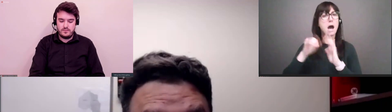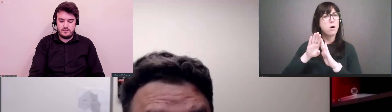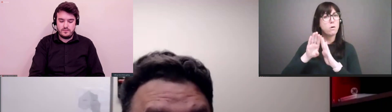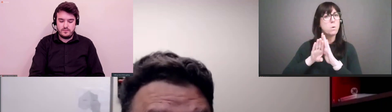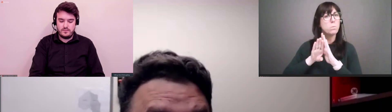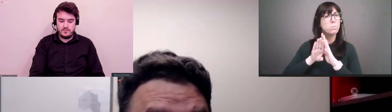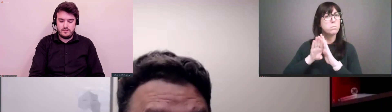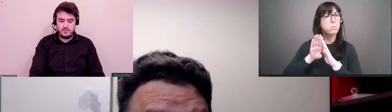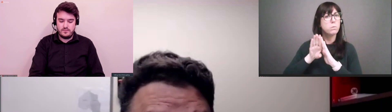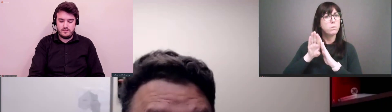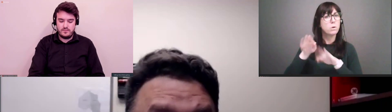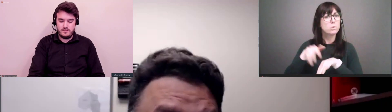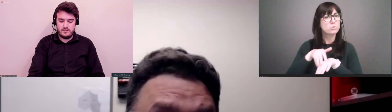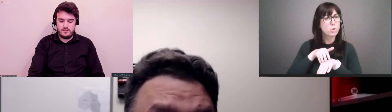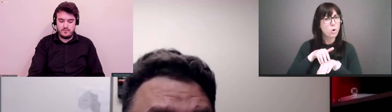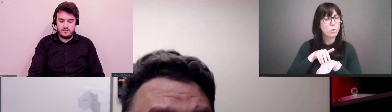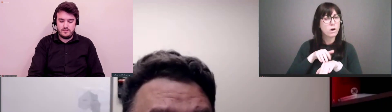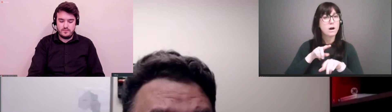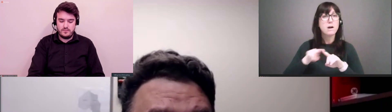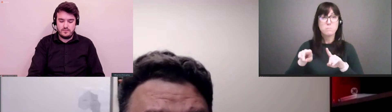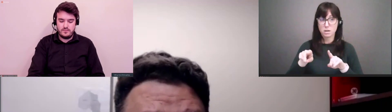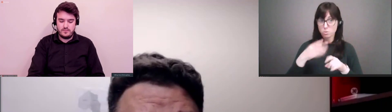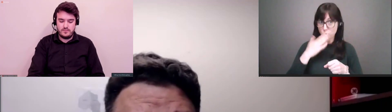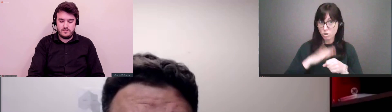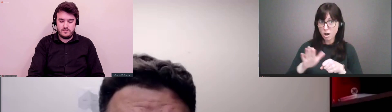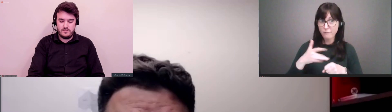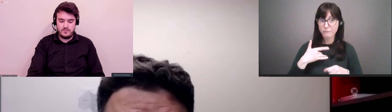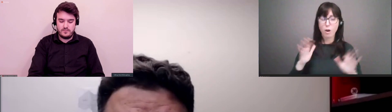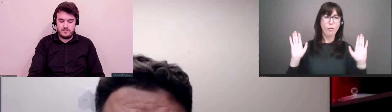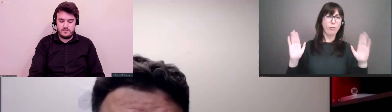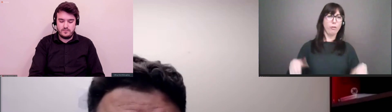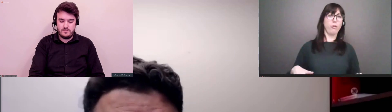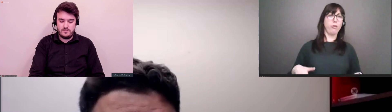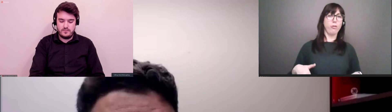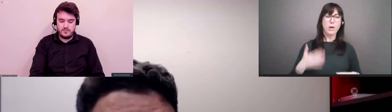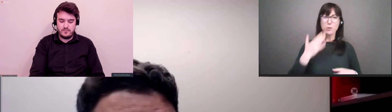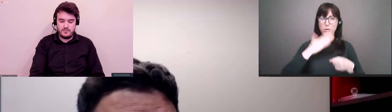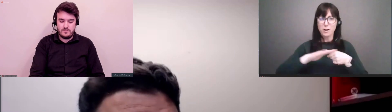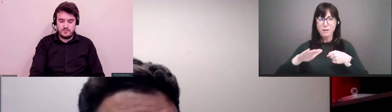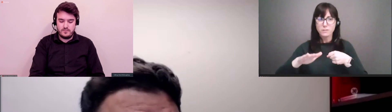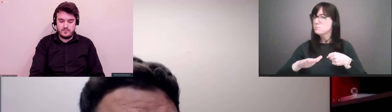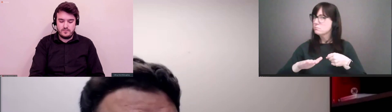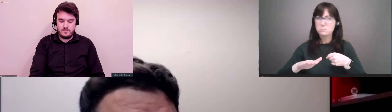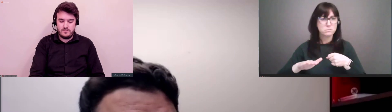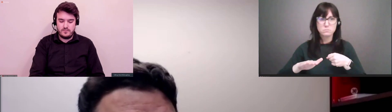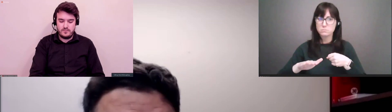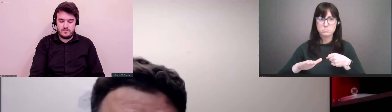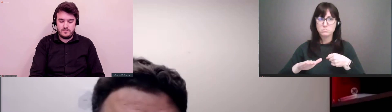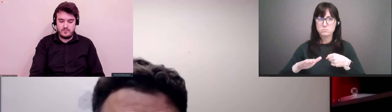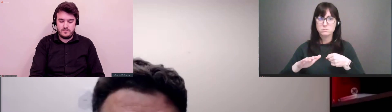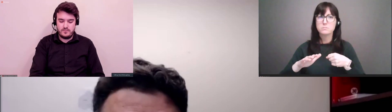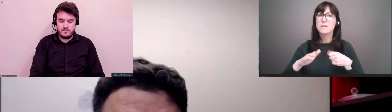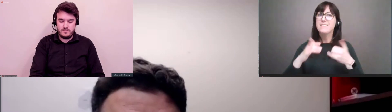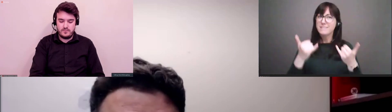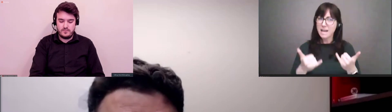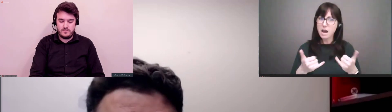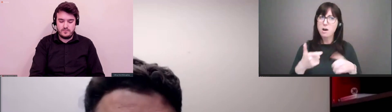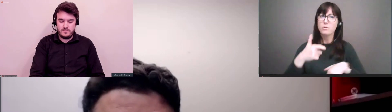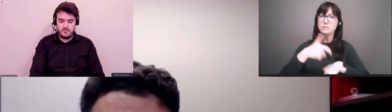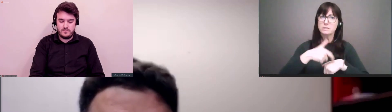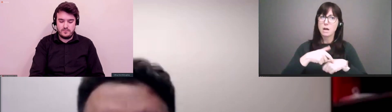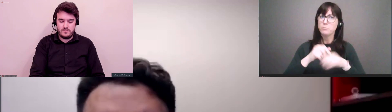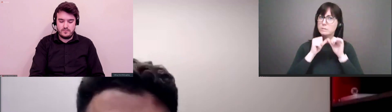take it so far to begin to feel complacent. As Dr. Fossey in the States says, now is the time to push down the